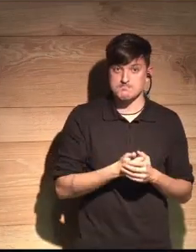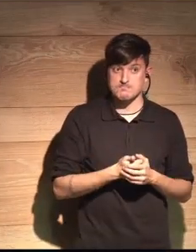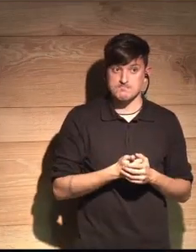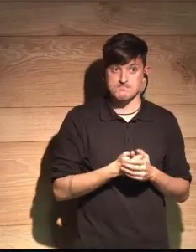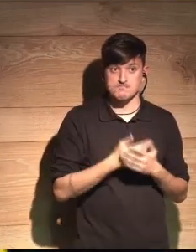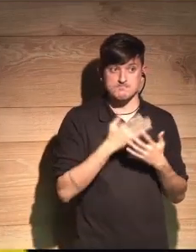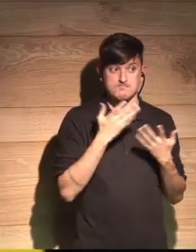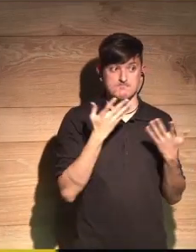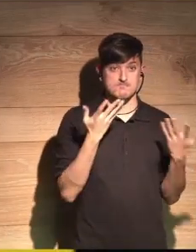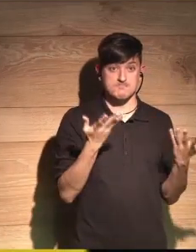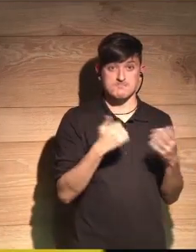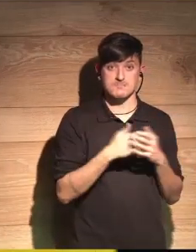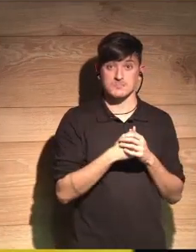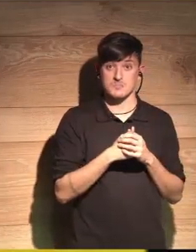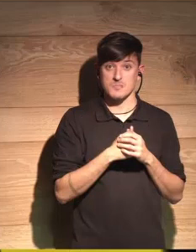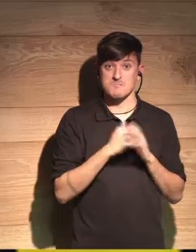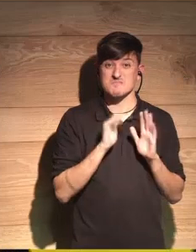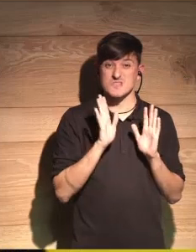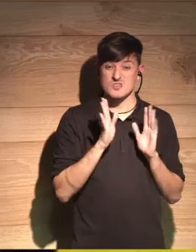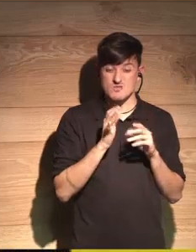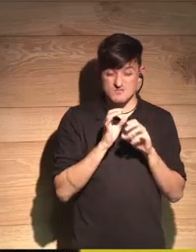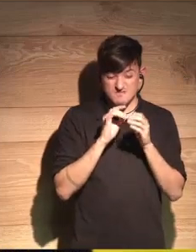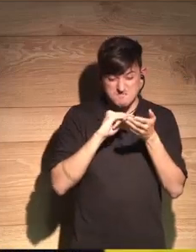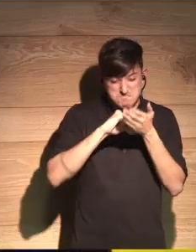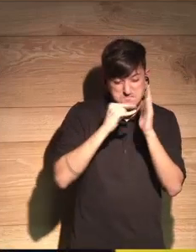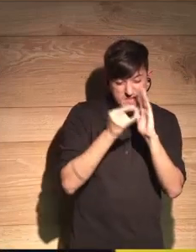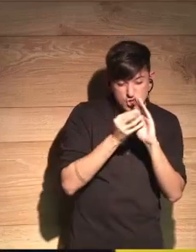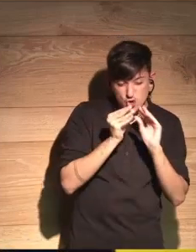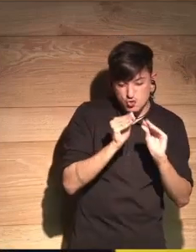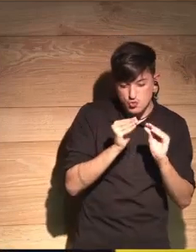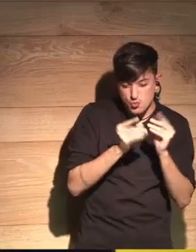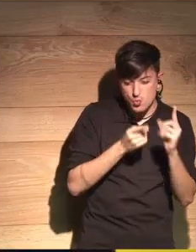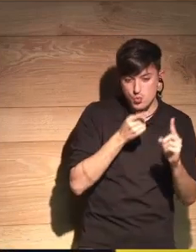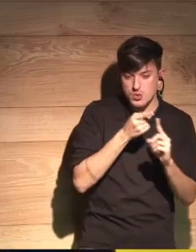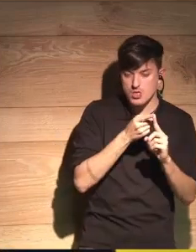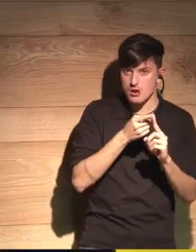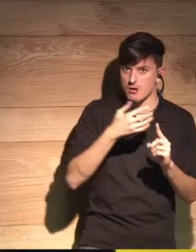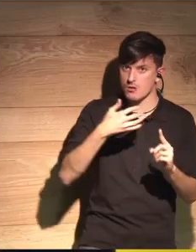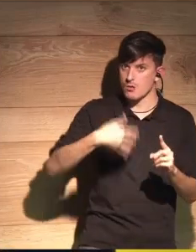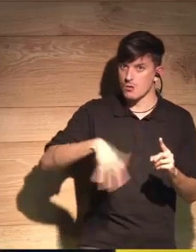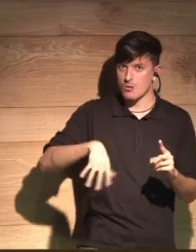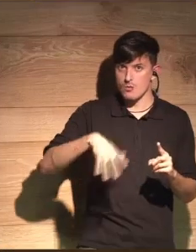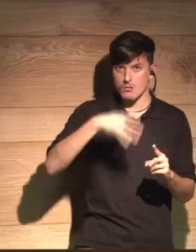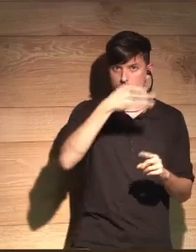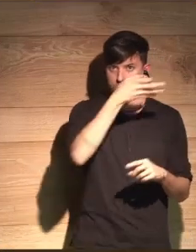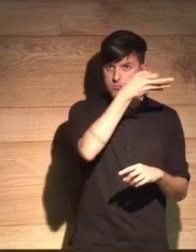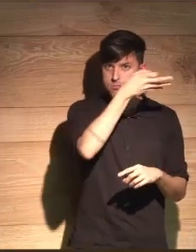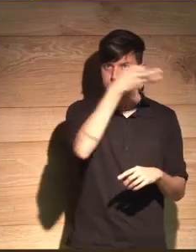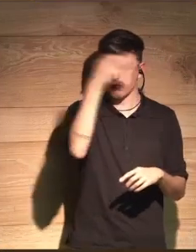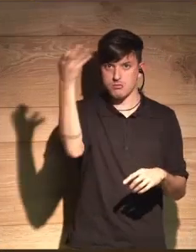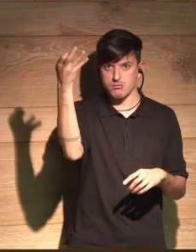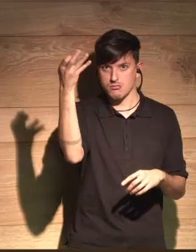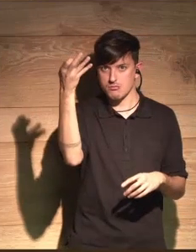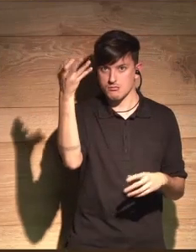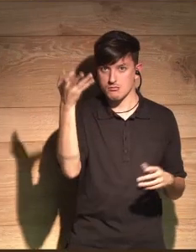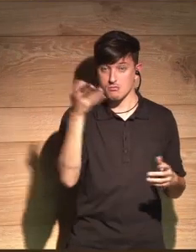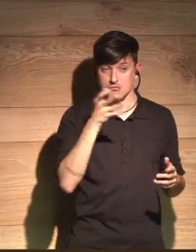people, ousting those people from their house. But the mentality that they are using is absolutely brilliant.